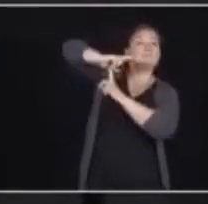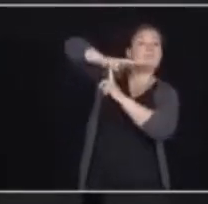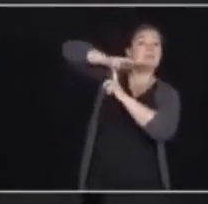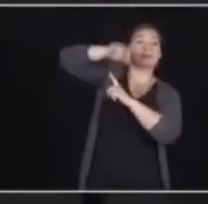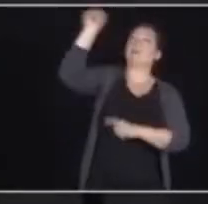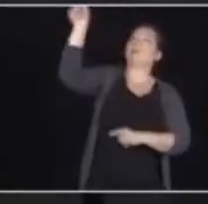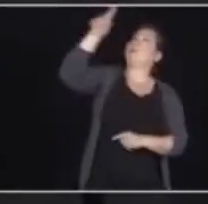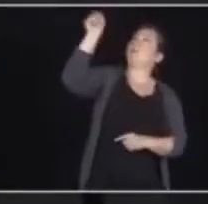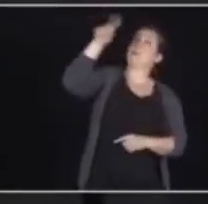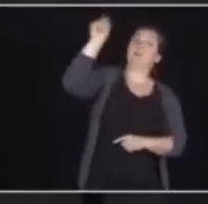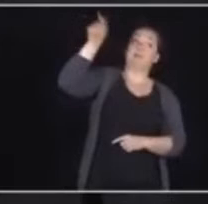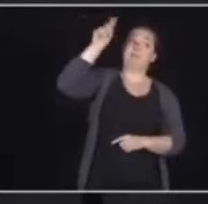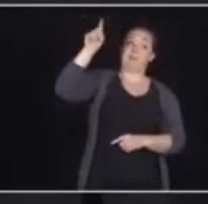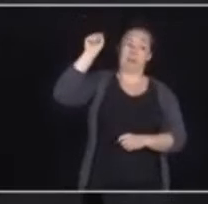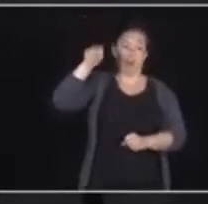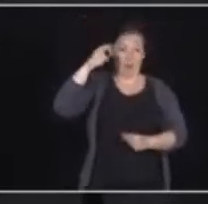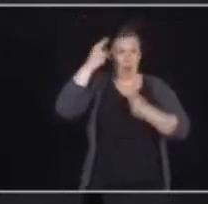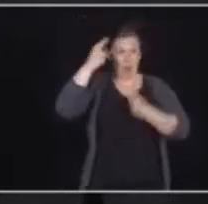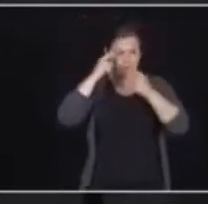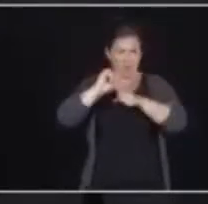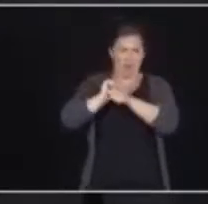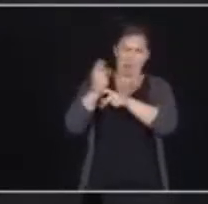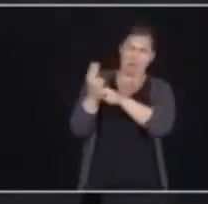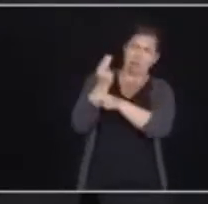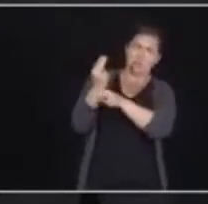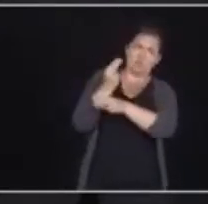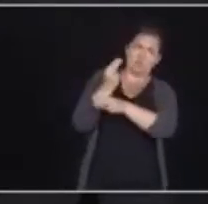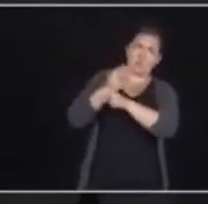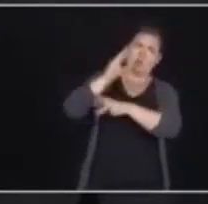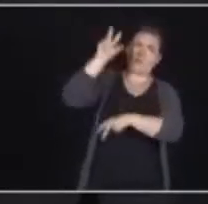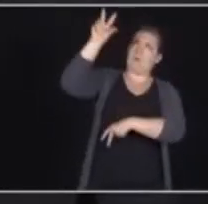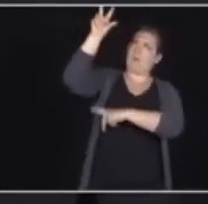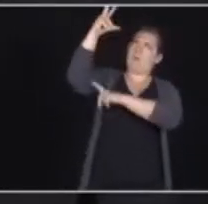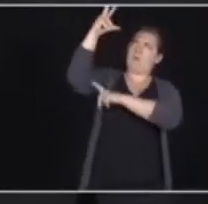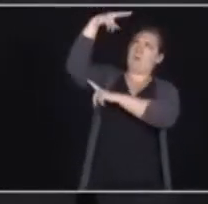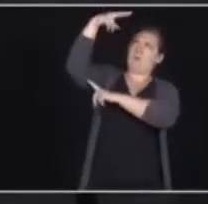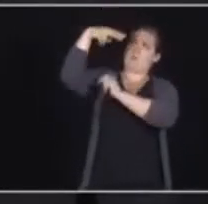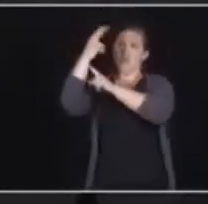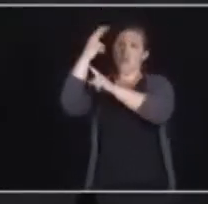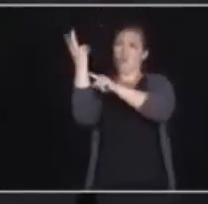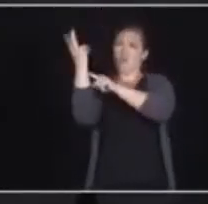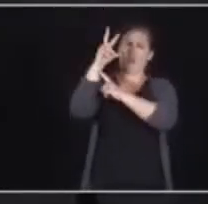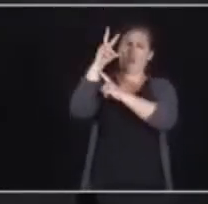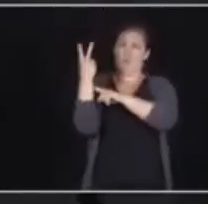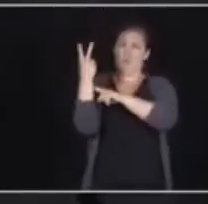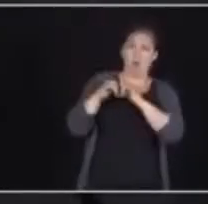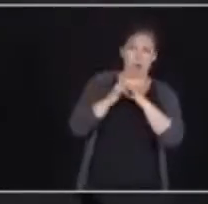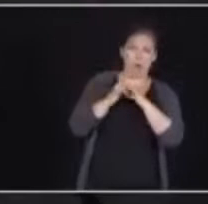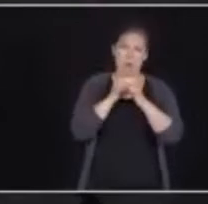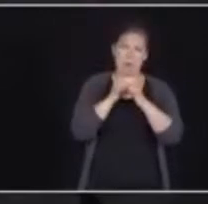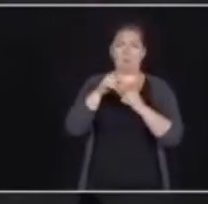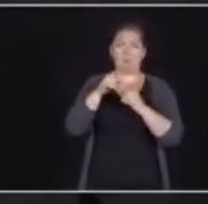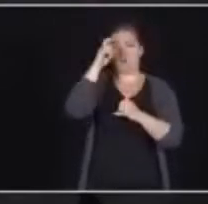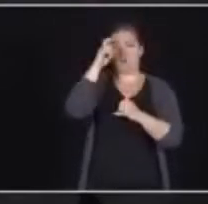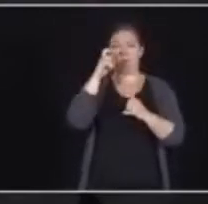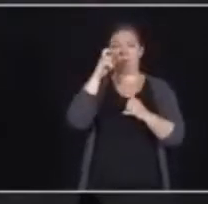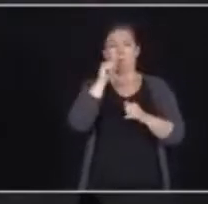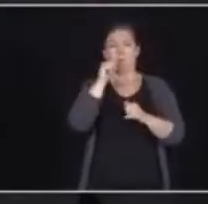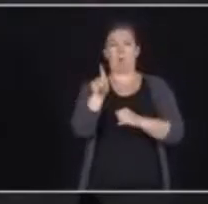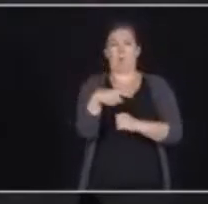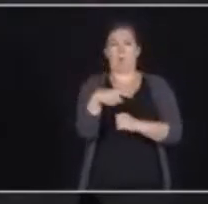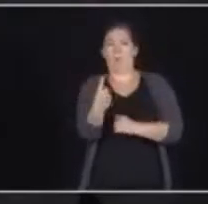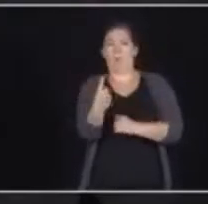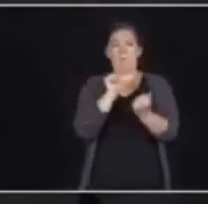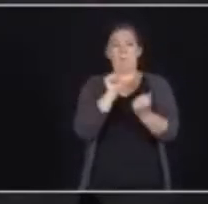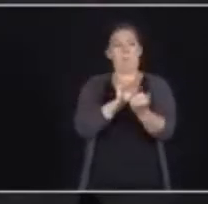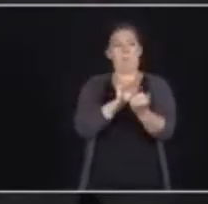has to be considered, how we orient the fan, how they can be used. There's multiple different ways of cooling homes as well. And that has to be understood.